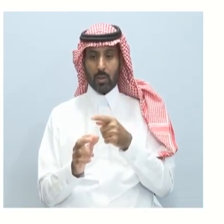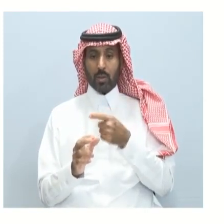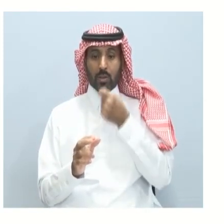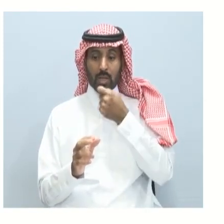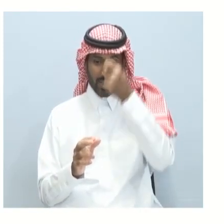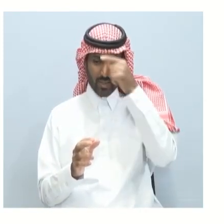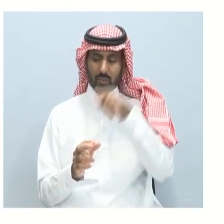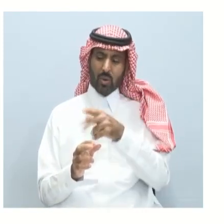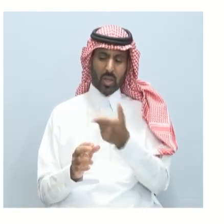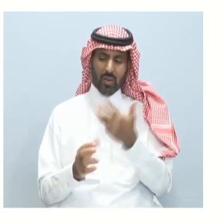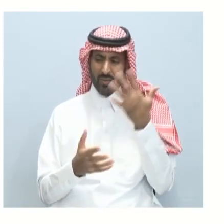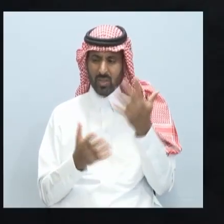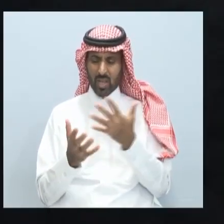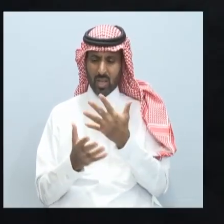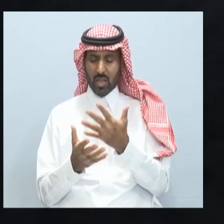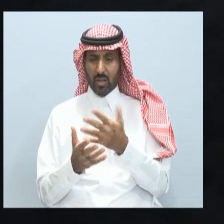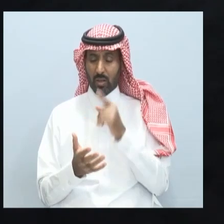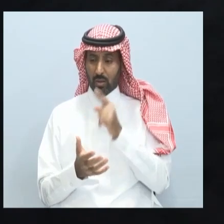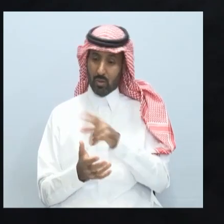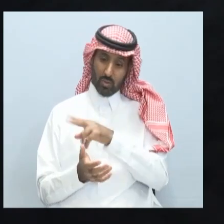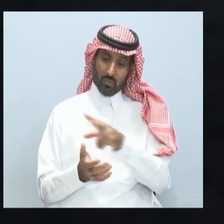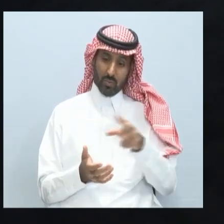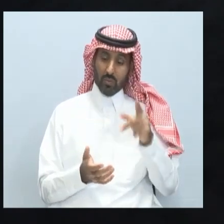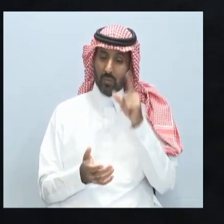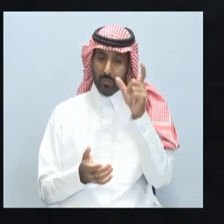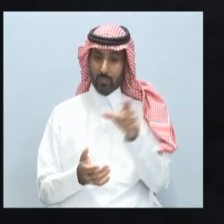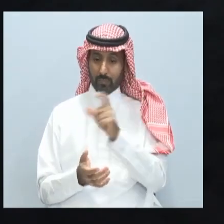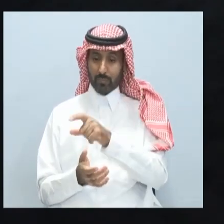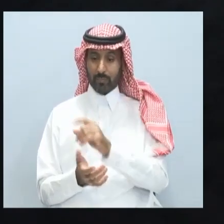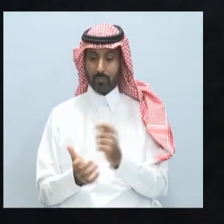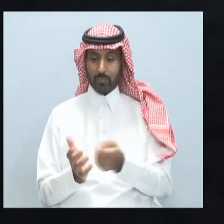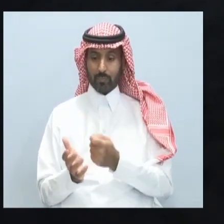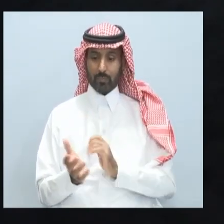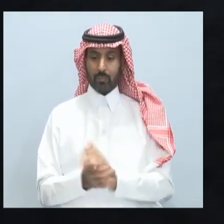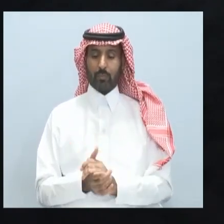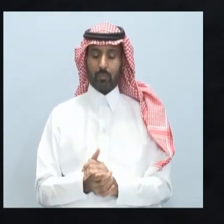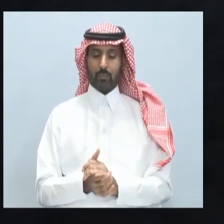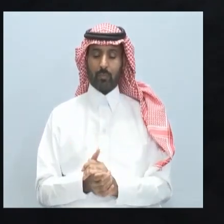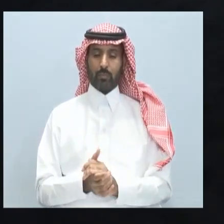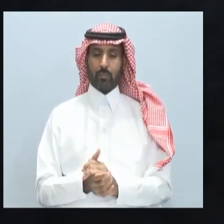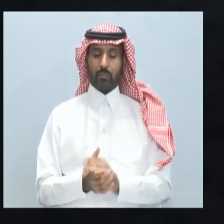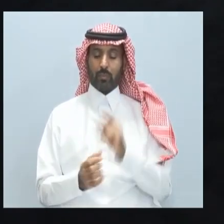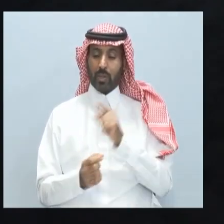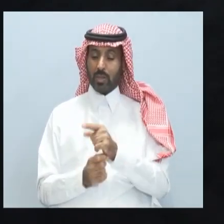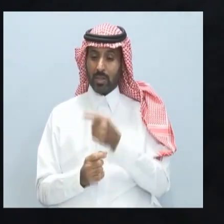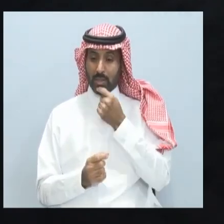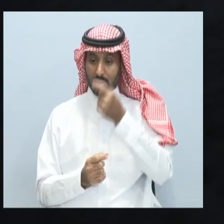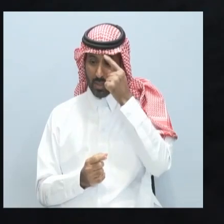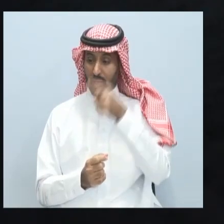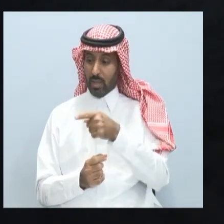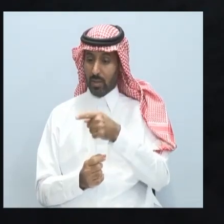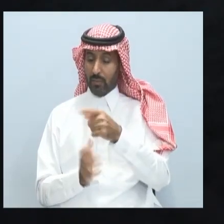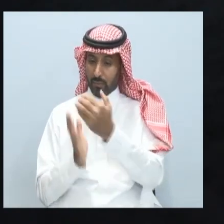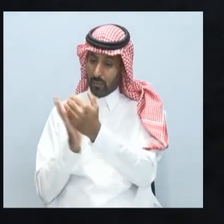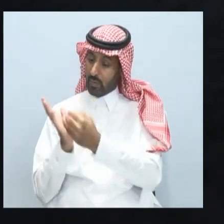describe. Now you know that there are different types of essays that we can write. This one is going to be a descriptive